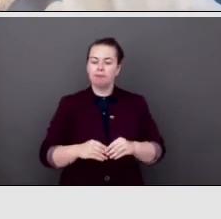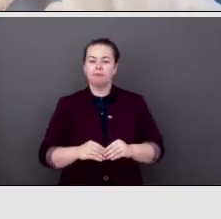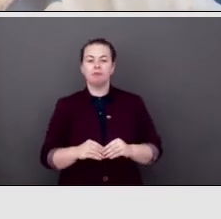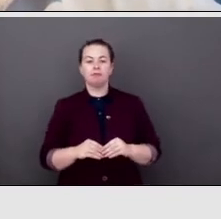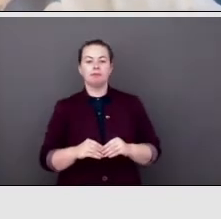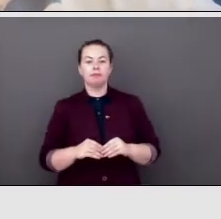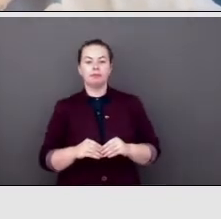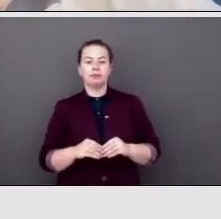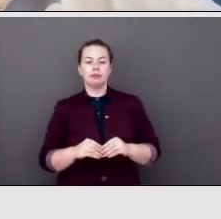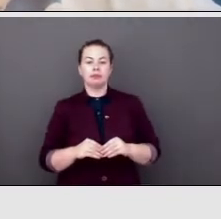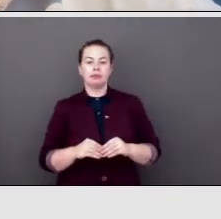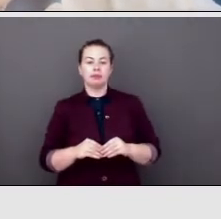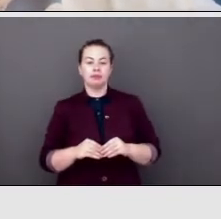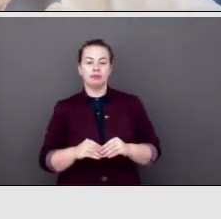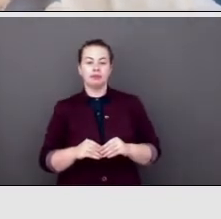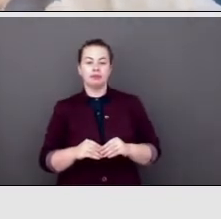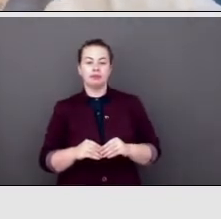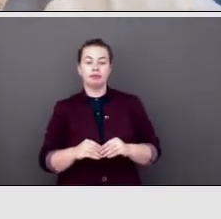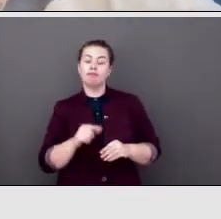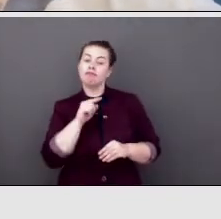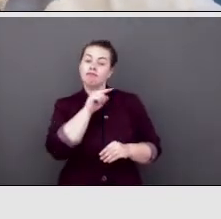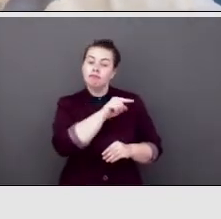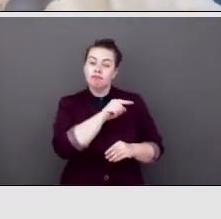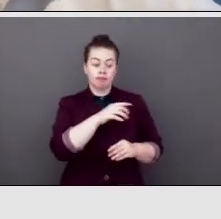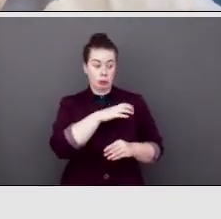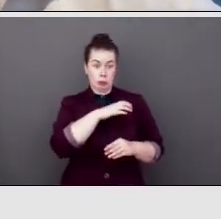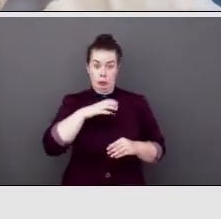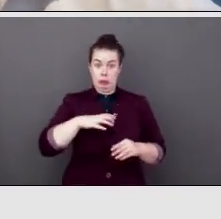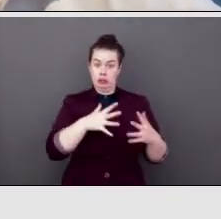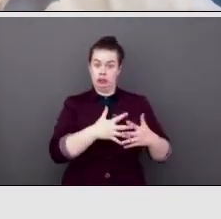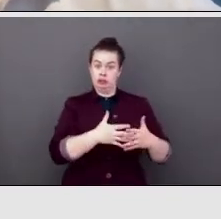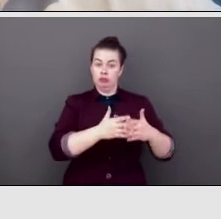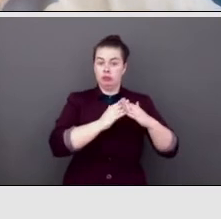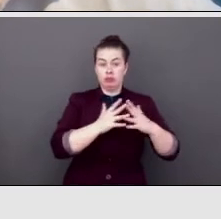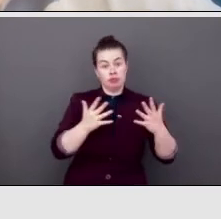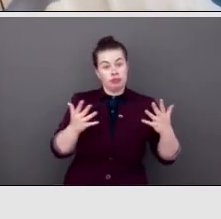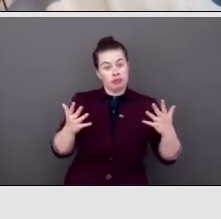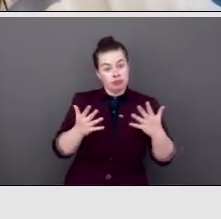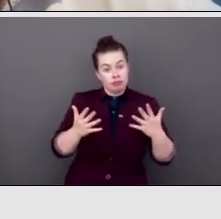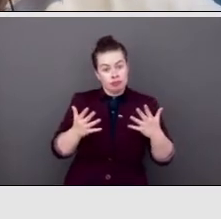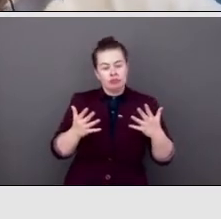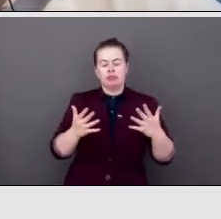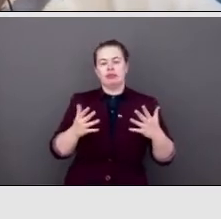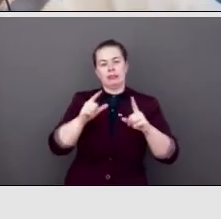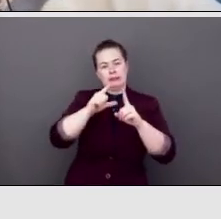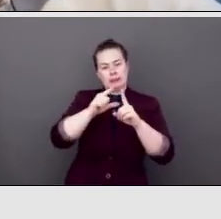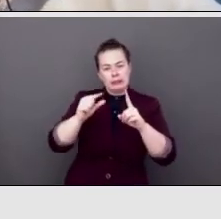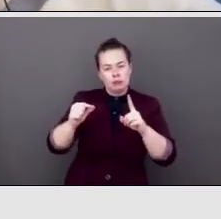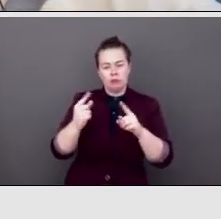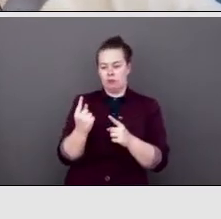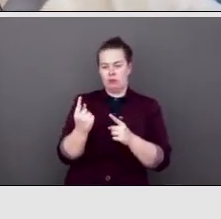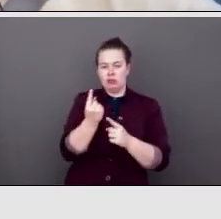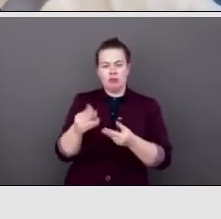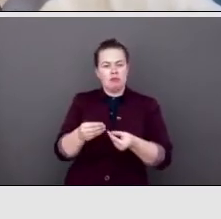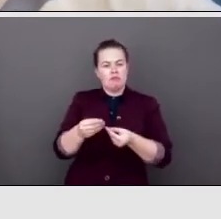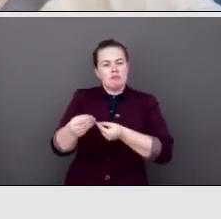the European Commission has focused mostly on implementing what has been called the digital single market and